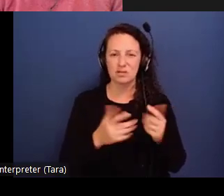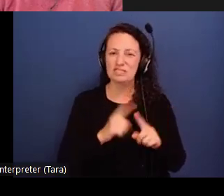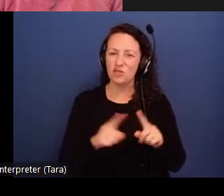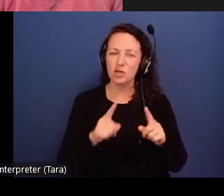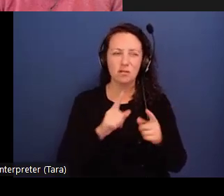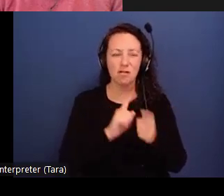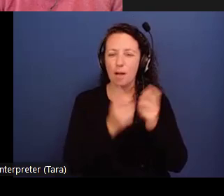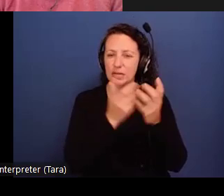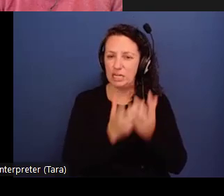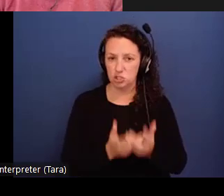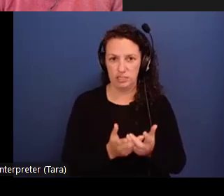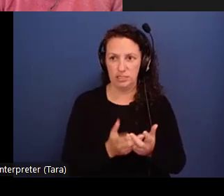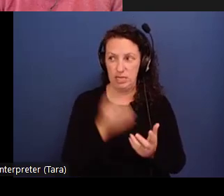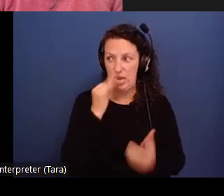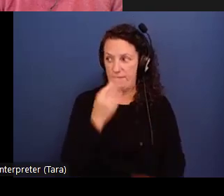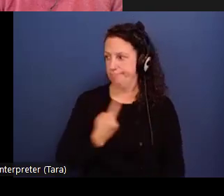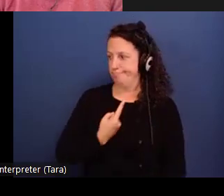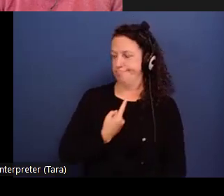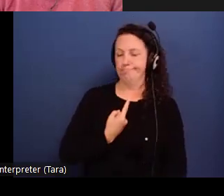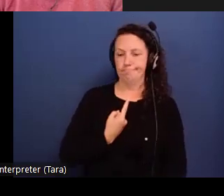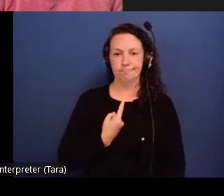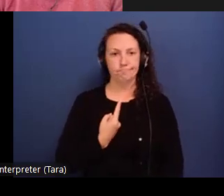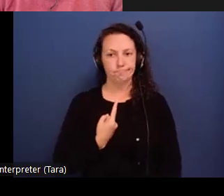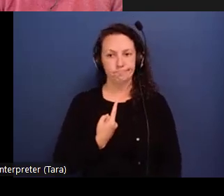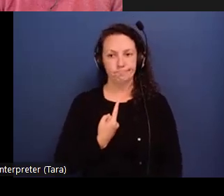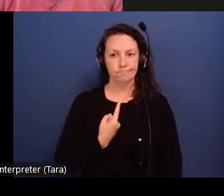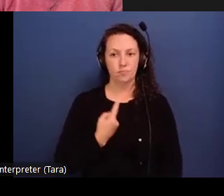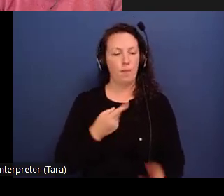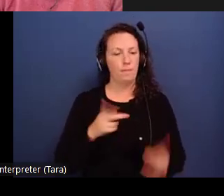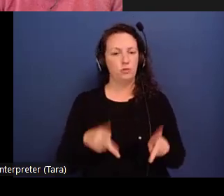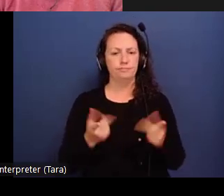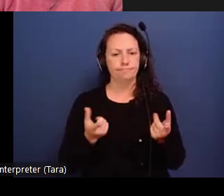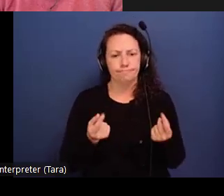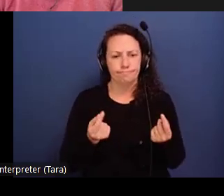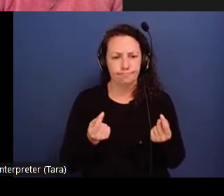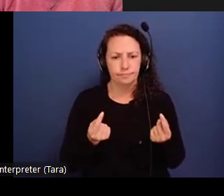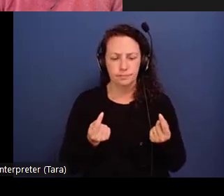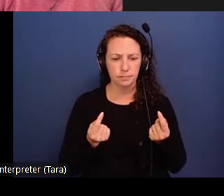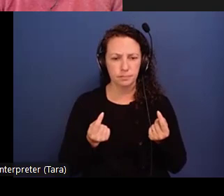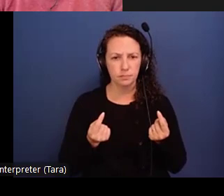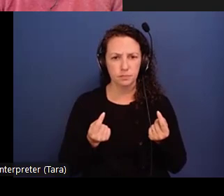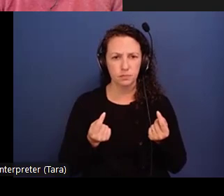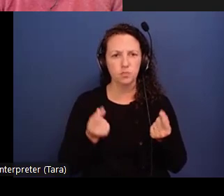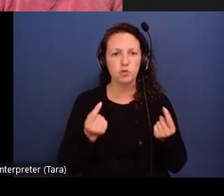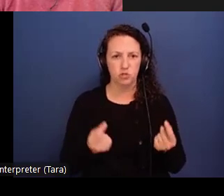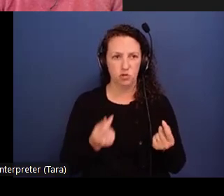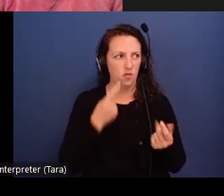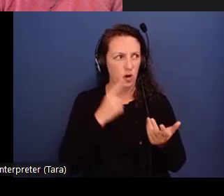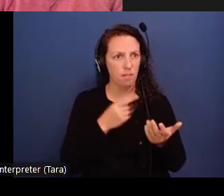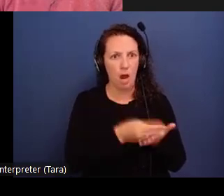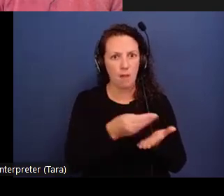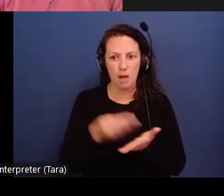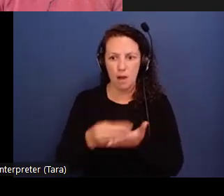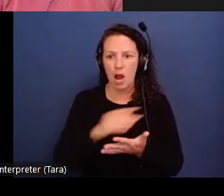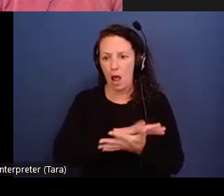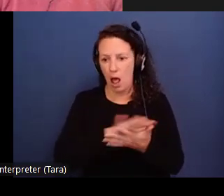that one employee, that one man band business, that if you had one. Thank you. Hope that